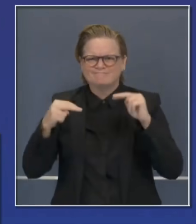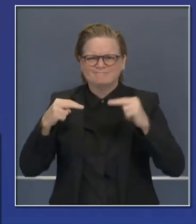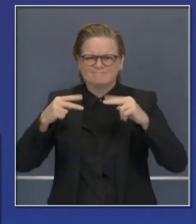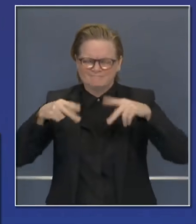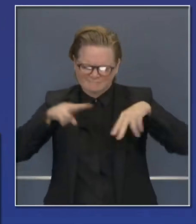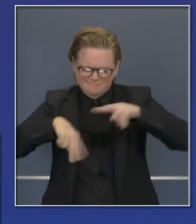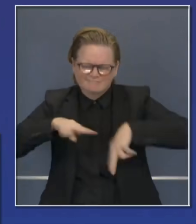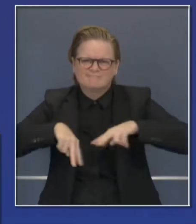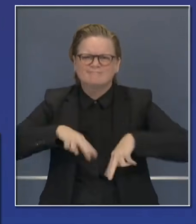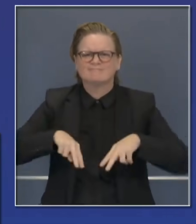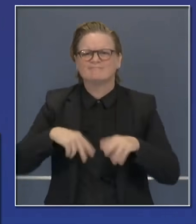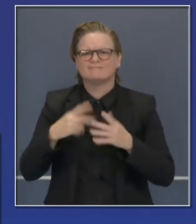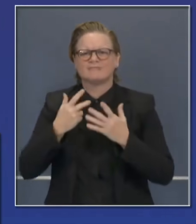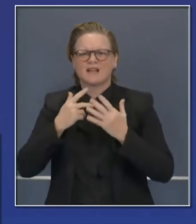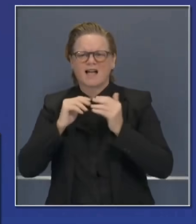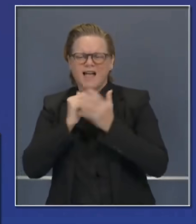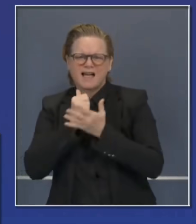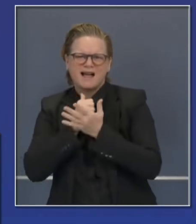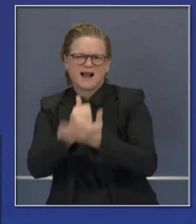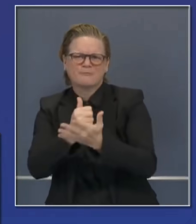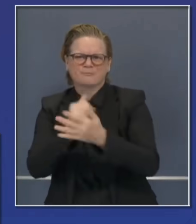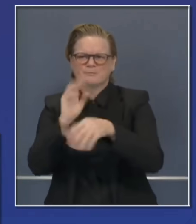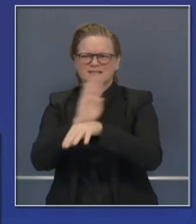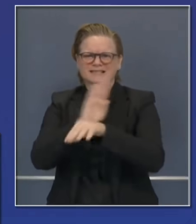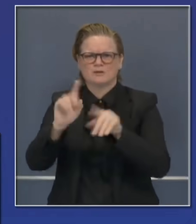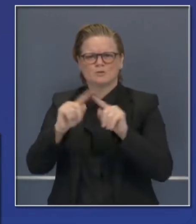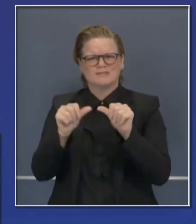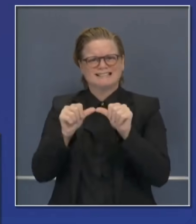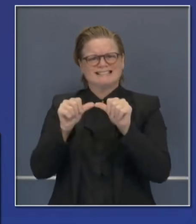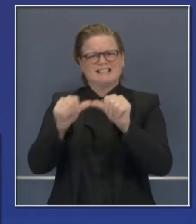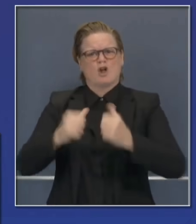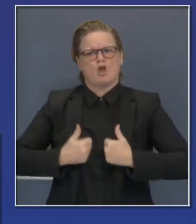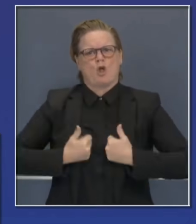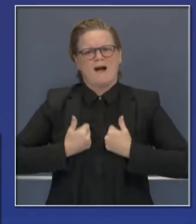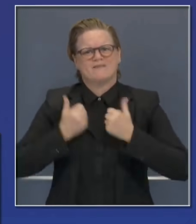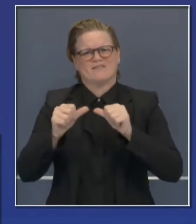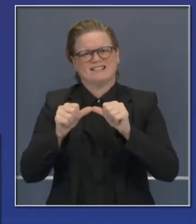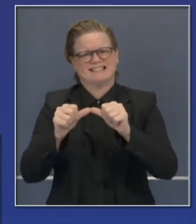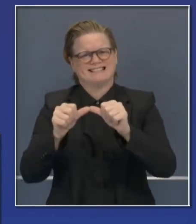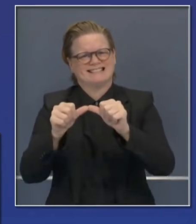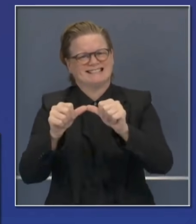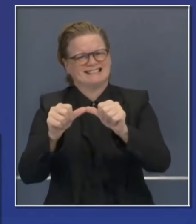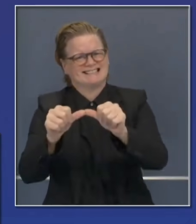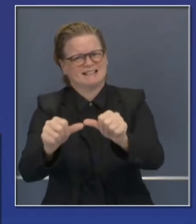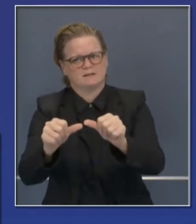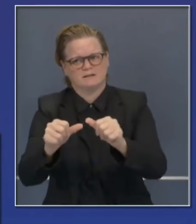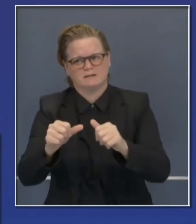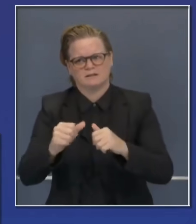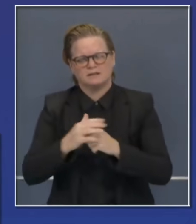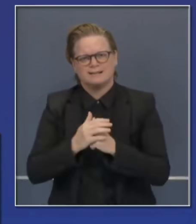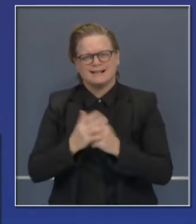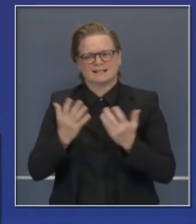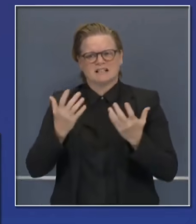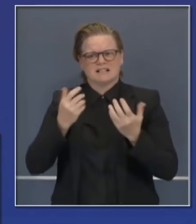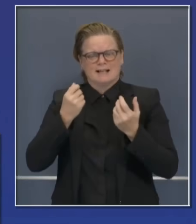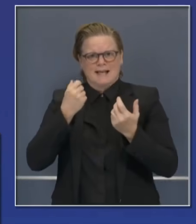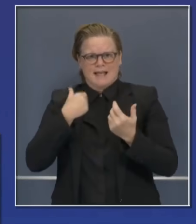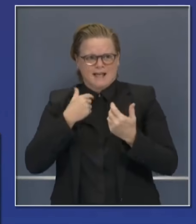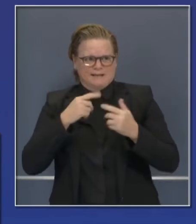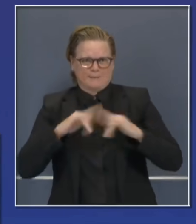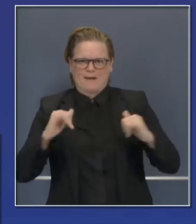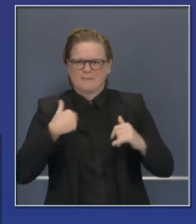may be doing in the next fiscal year with a budget that I'm working on as we speak that we will make public